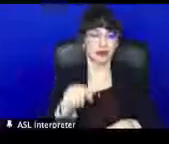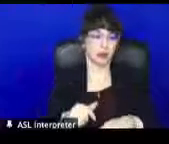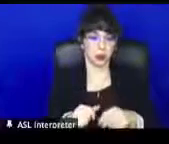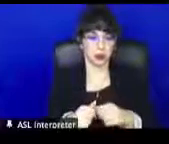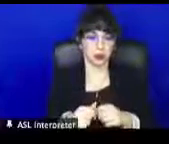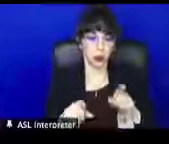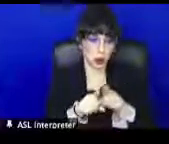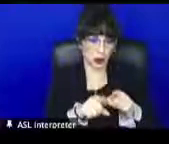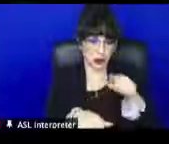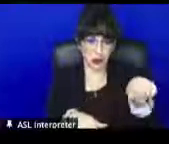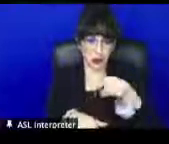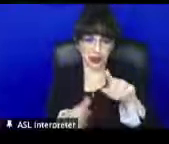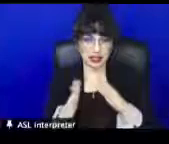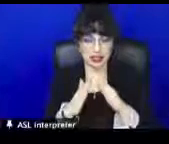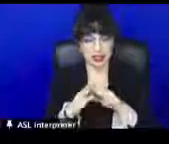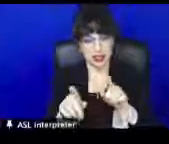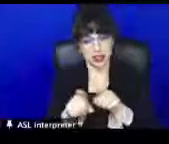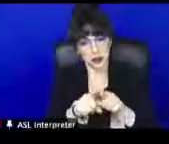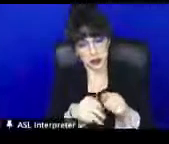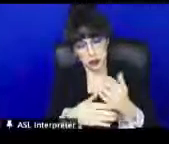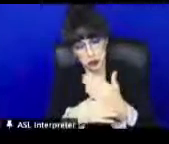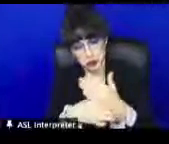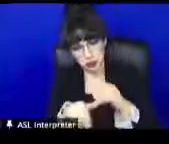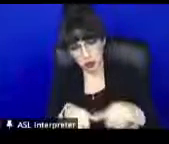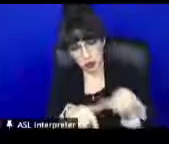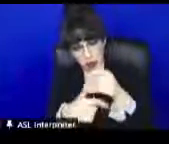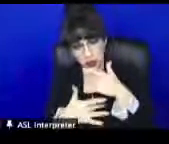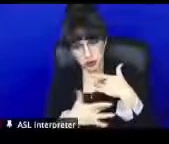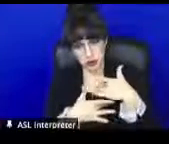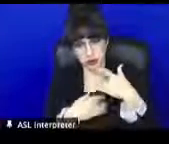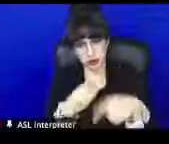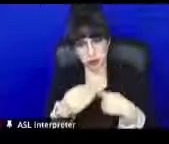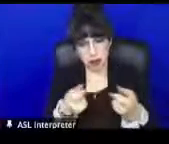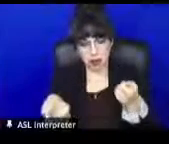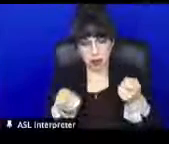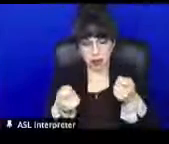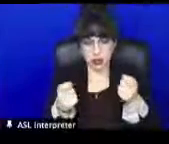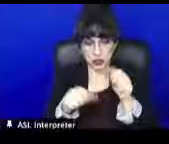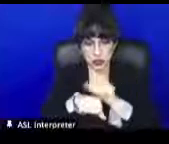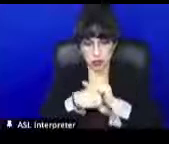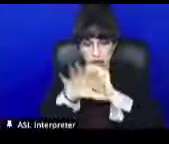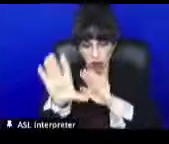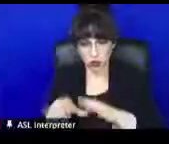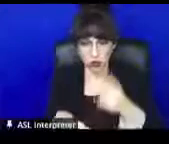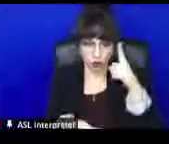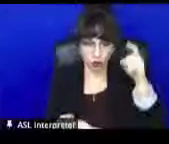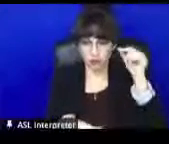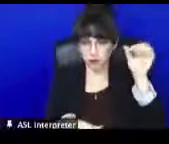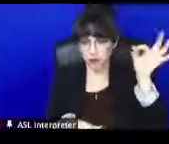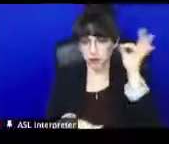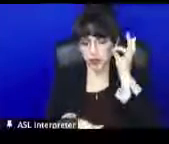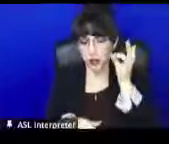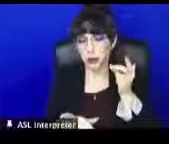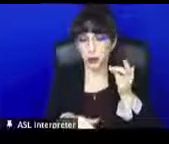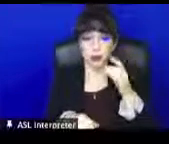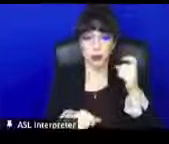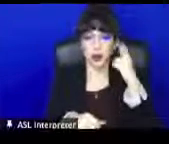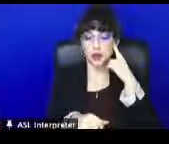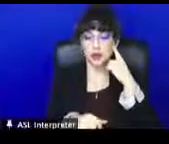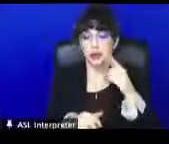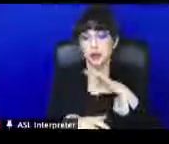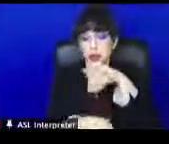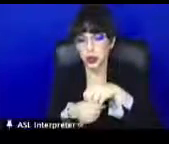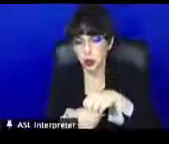These cities also share common concerns about the management of the range 30 by seconds. the federal government, including fuels and